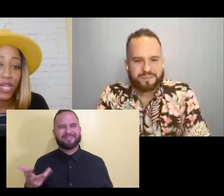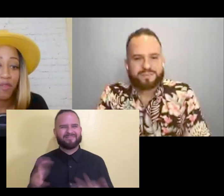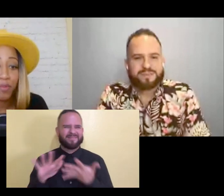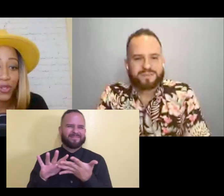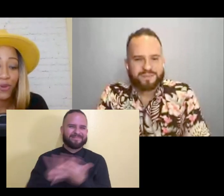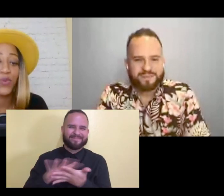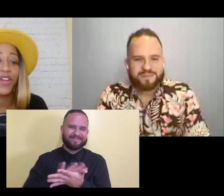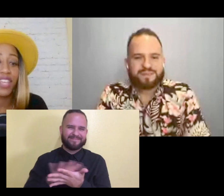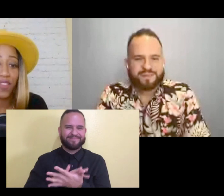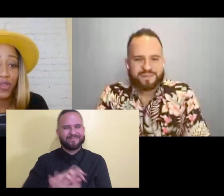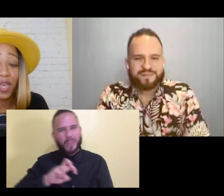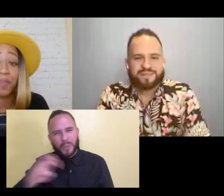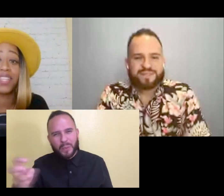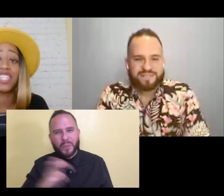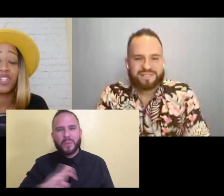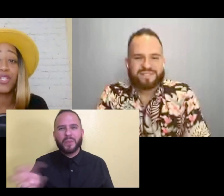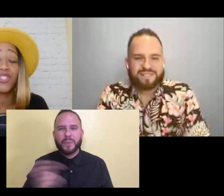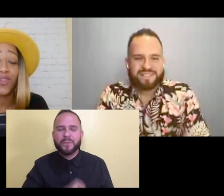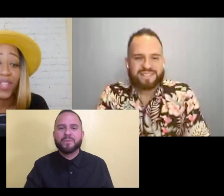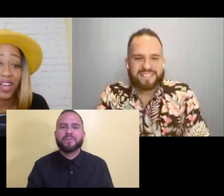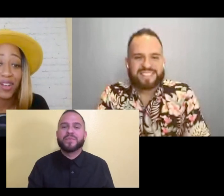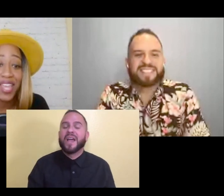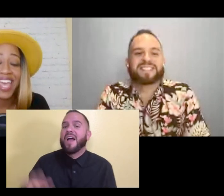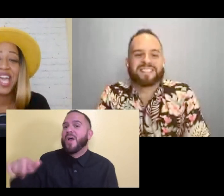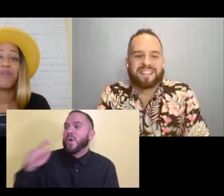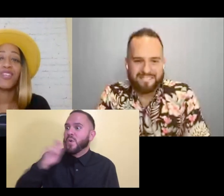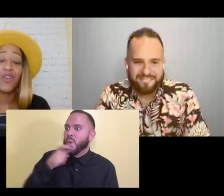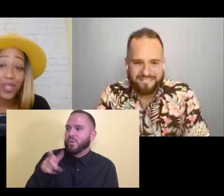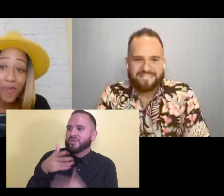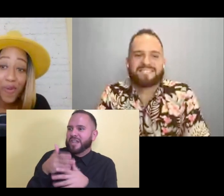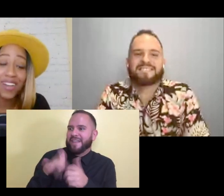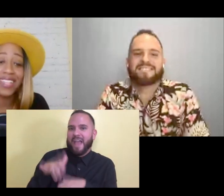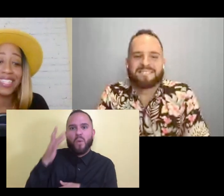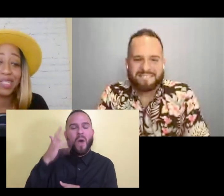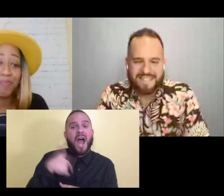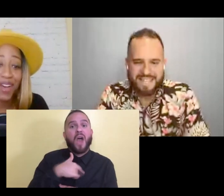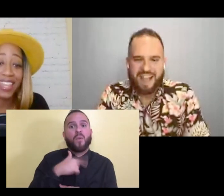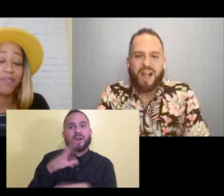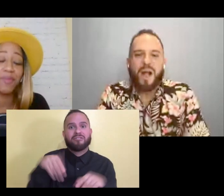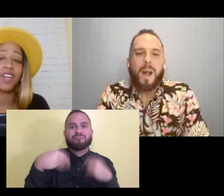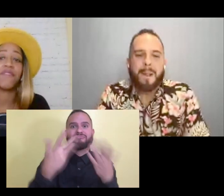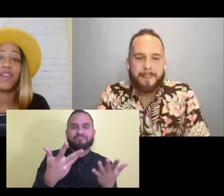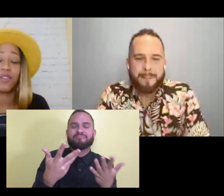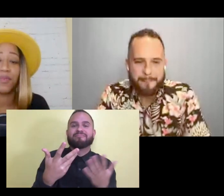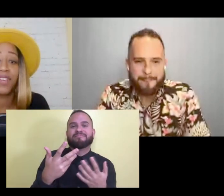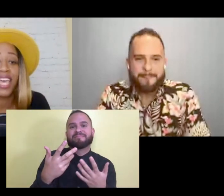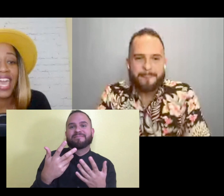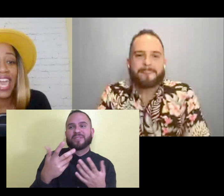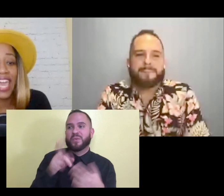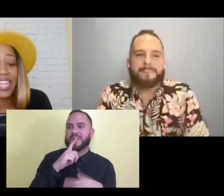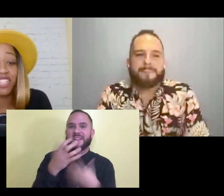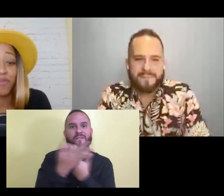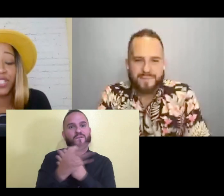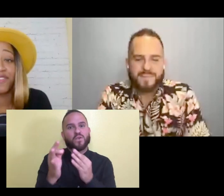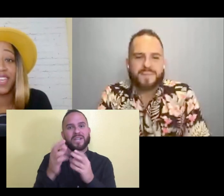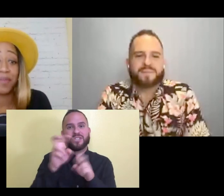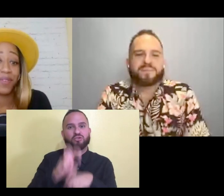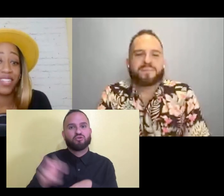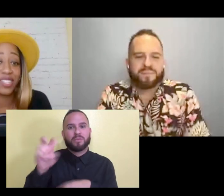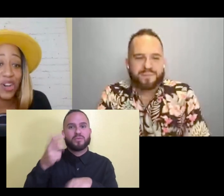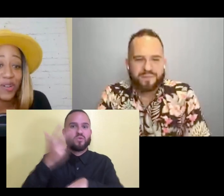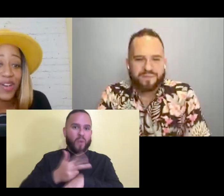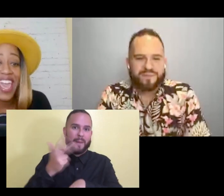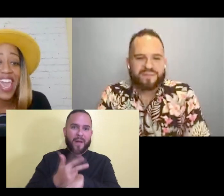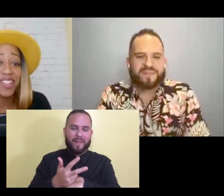Real Travelpreneurs, we are giving it away. But the trip is sold out. There's only one spot that will become available, and that's open to